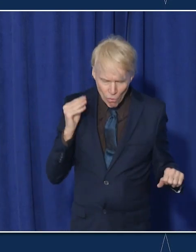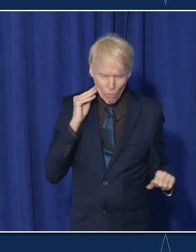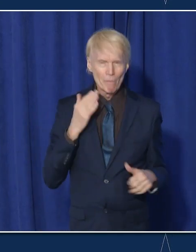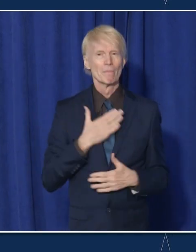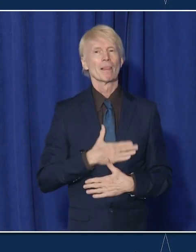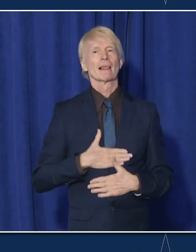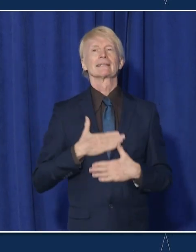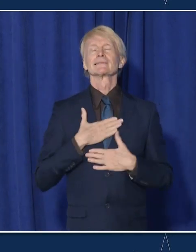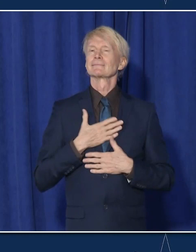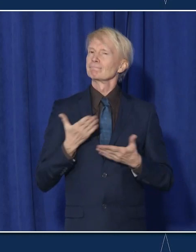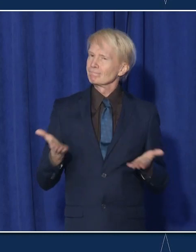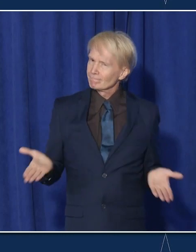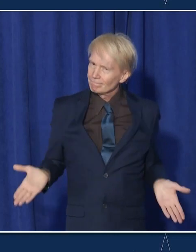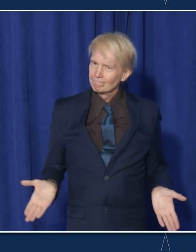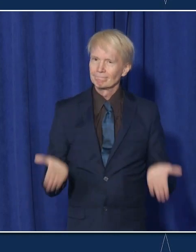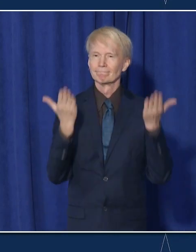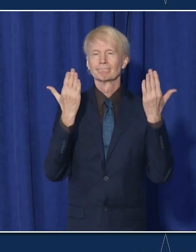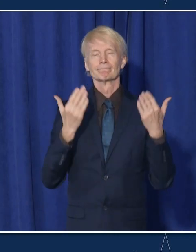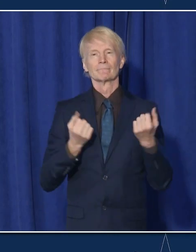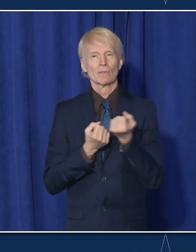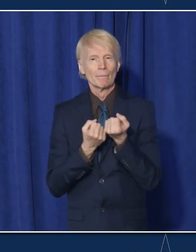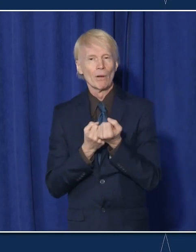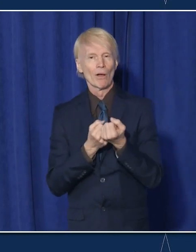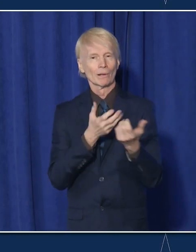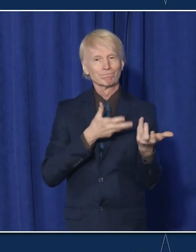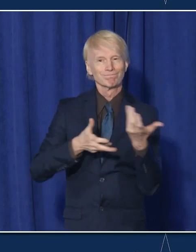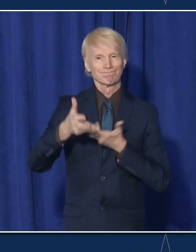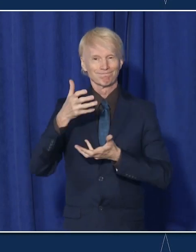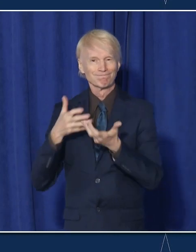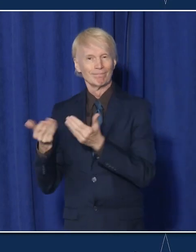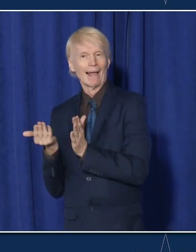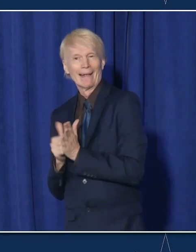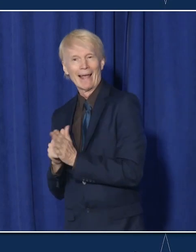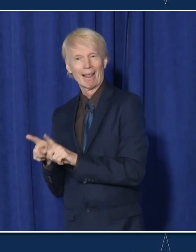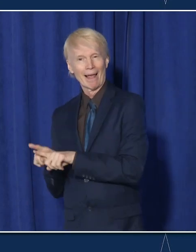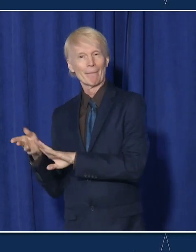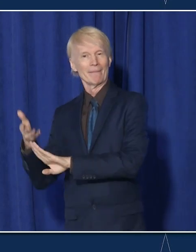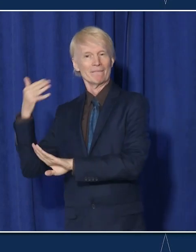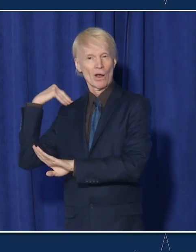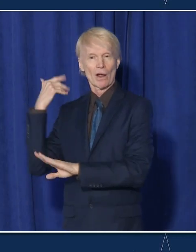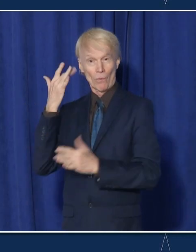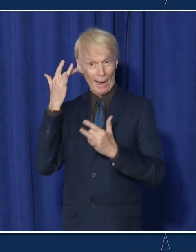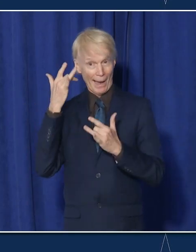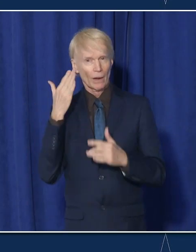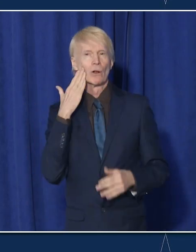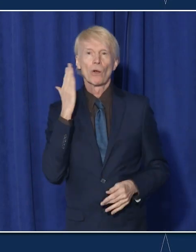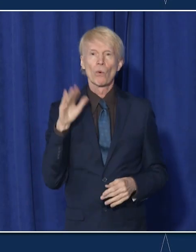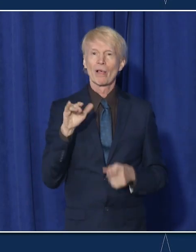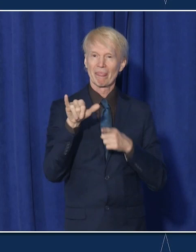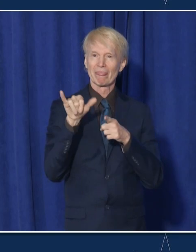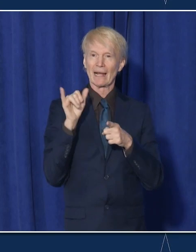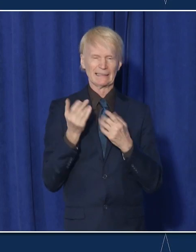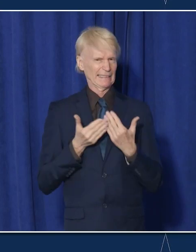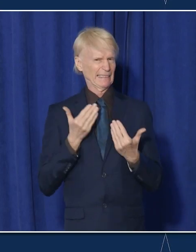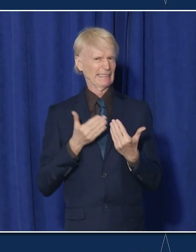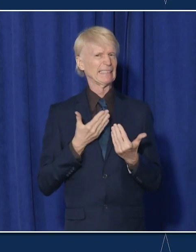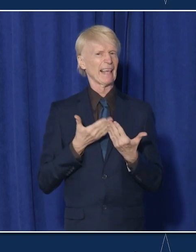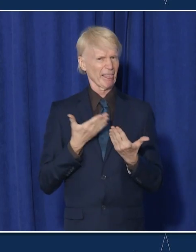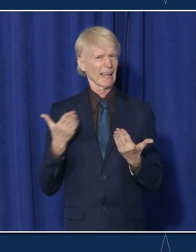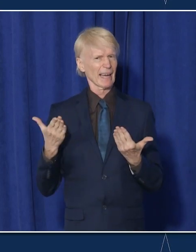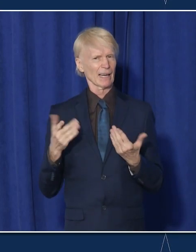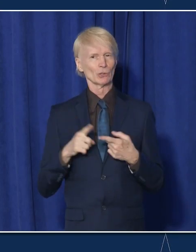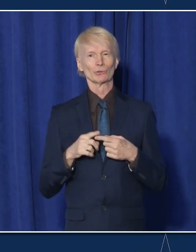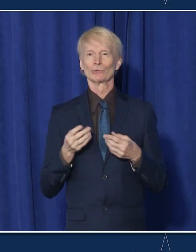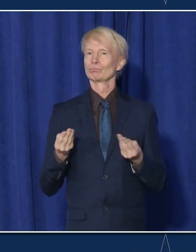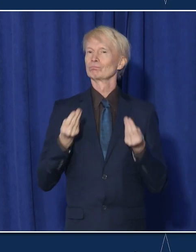to be encouraging you to get some of those social connections going again, because we know it's one of the easiest things that you can